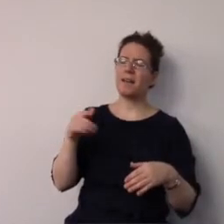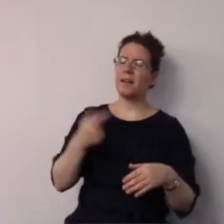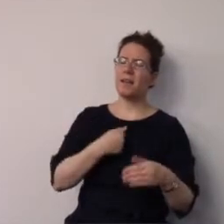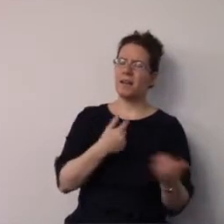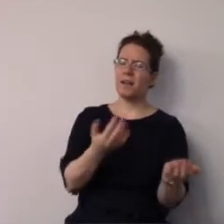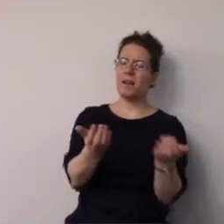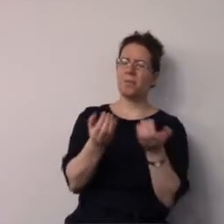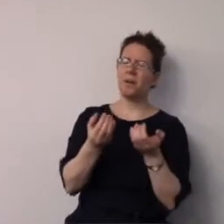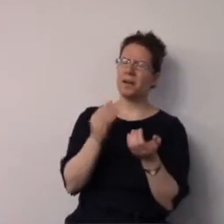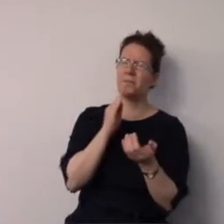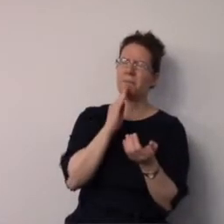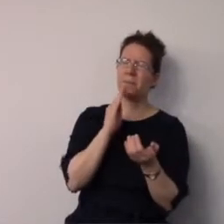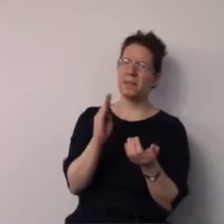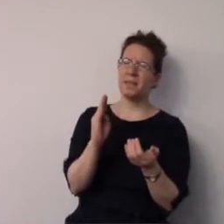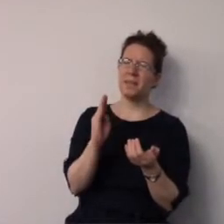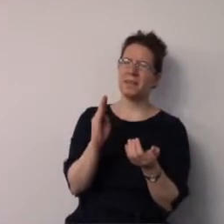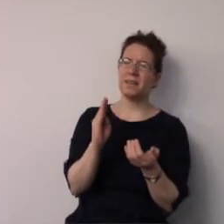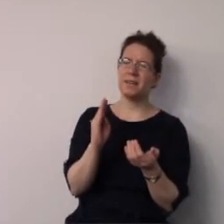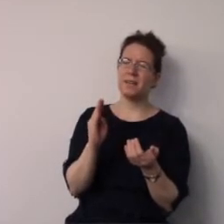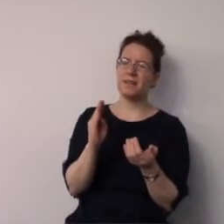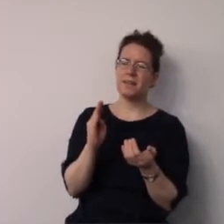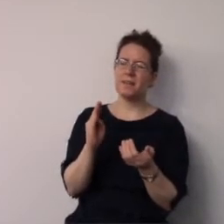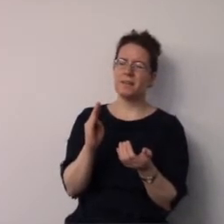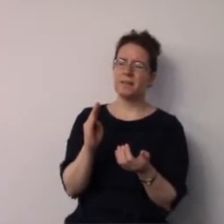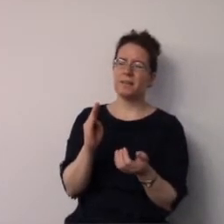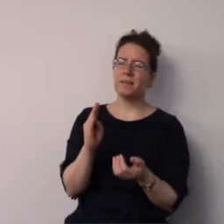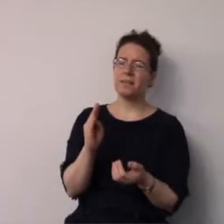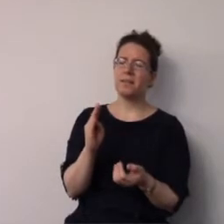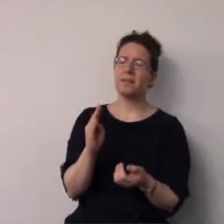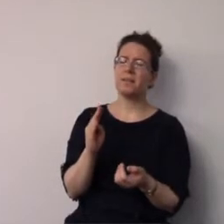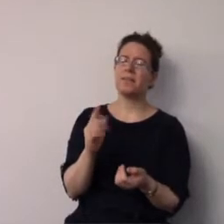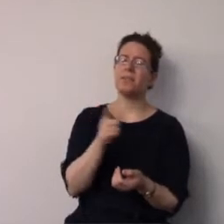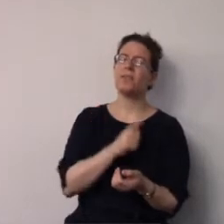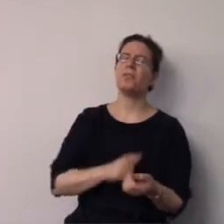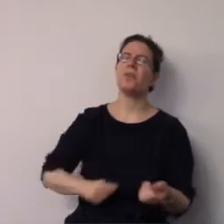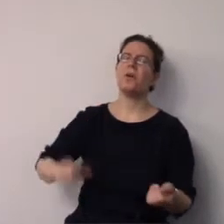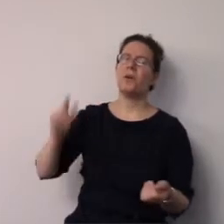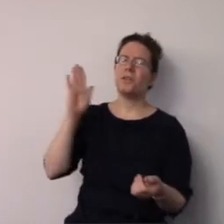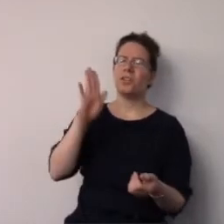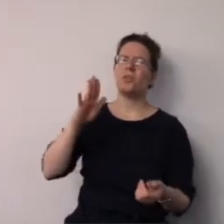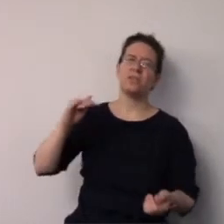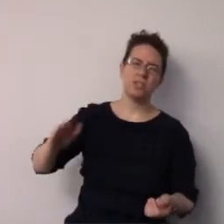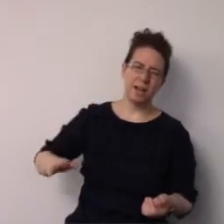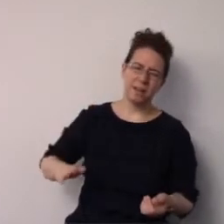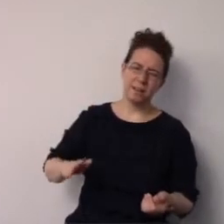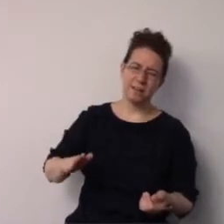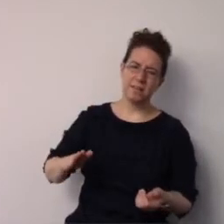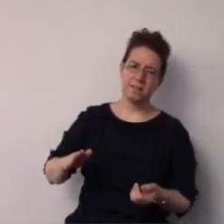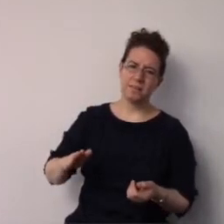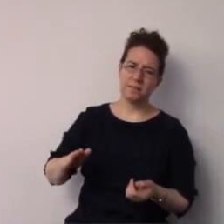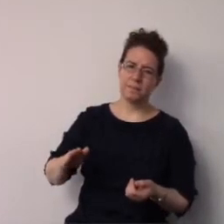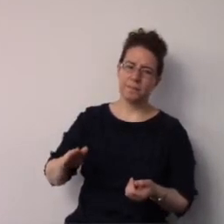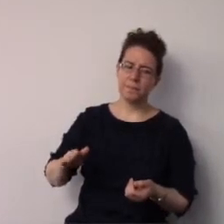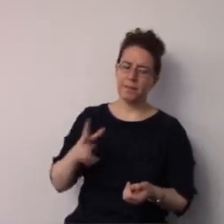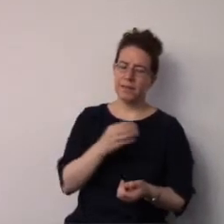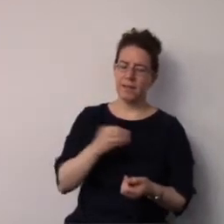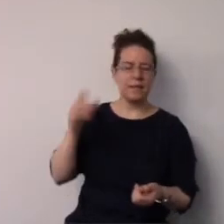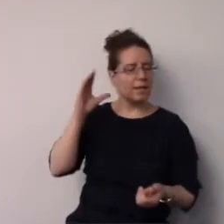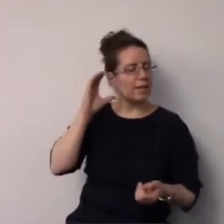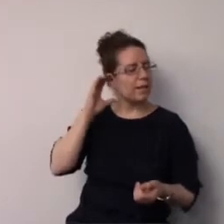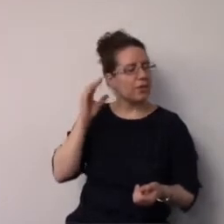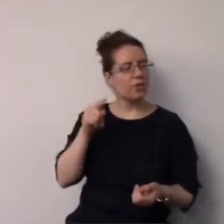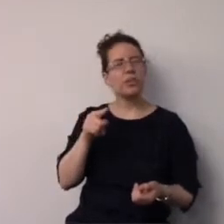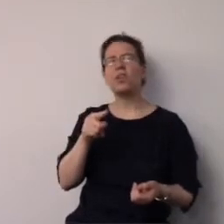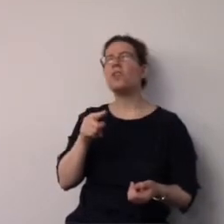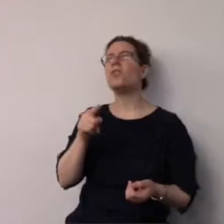am. I come before you today needing mercy, God. I need mercy, Jesus. I want